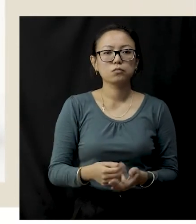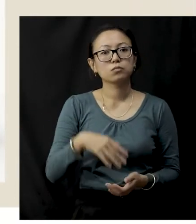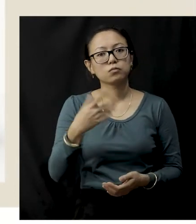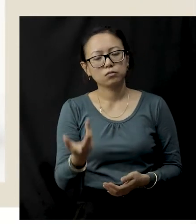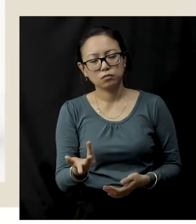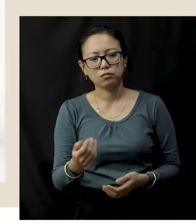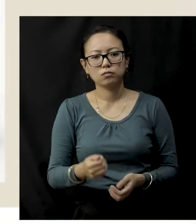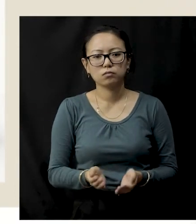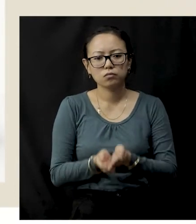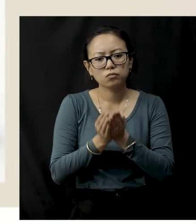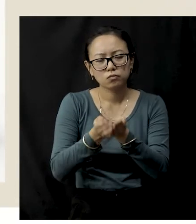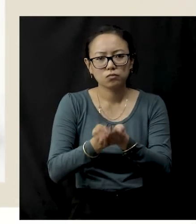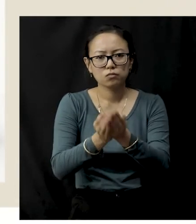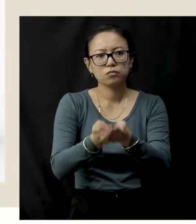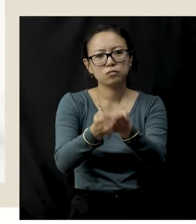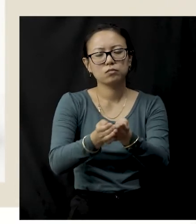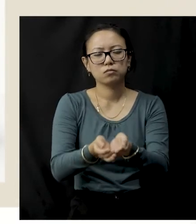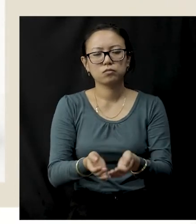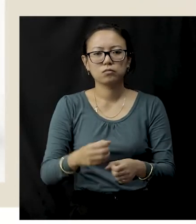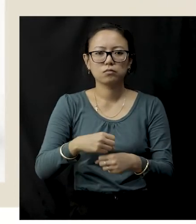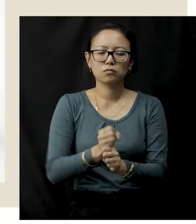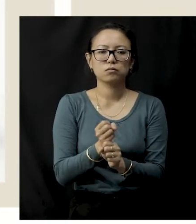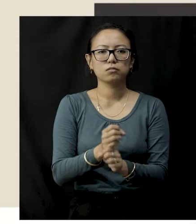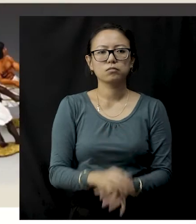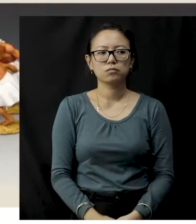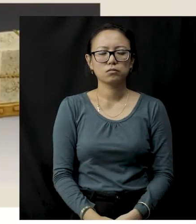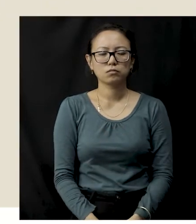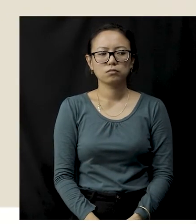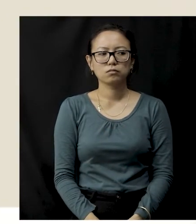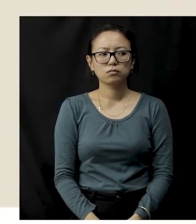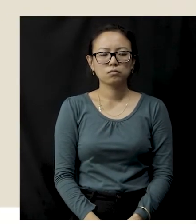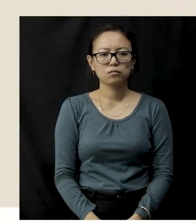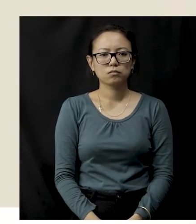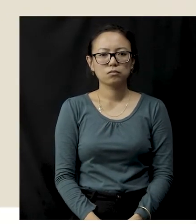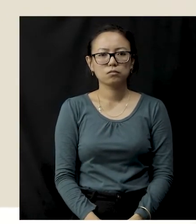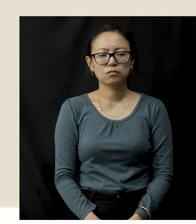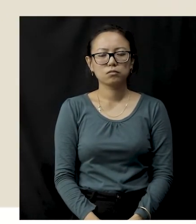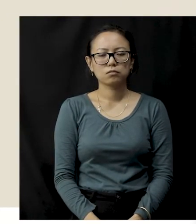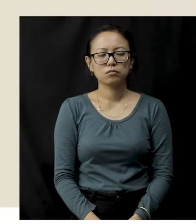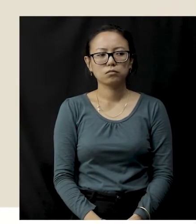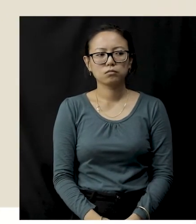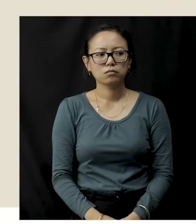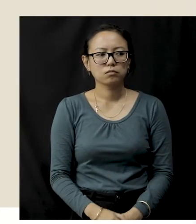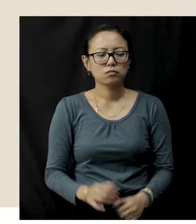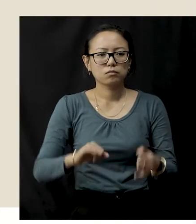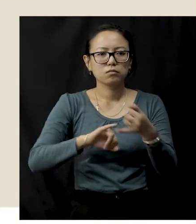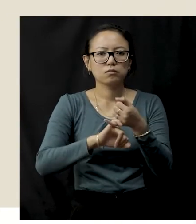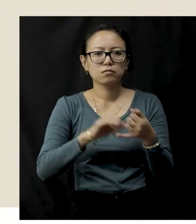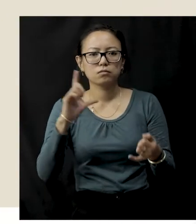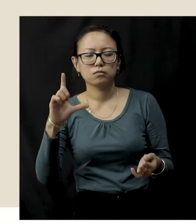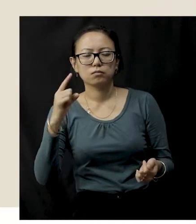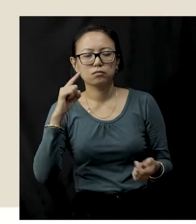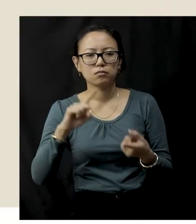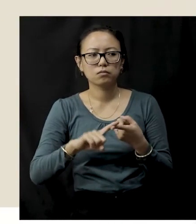and boat after seeing this floating wood, okay? Another one is sledge, okay? What